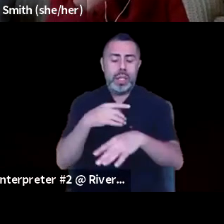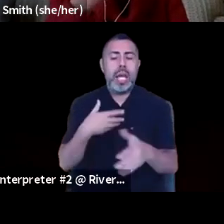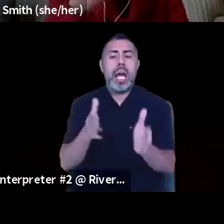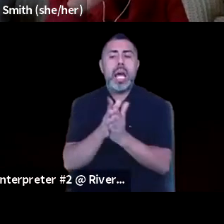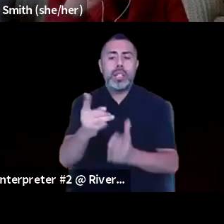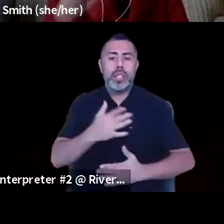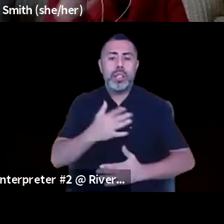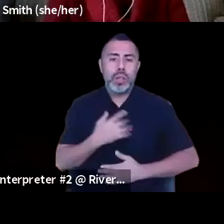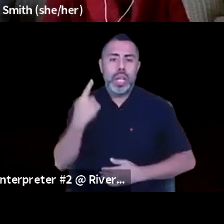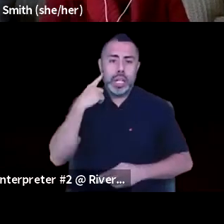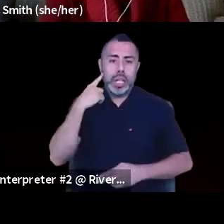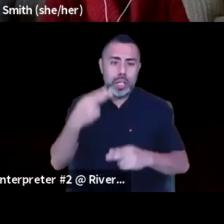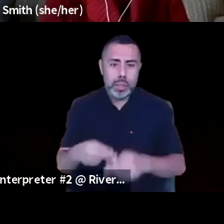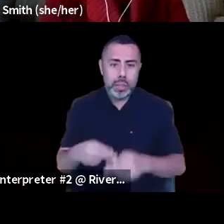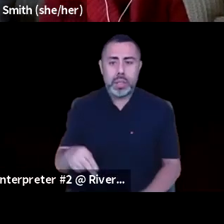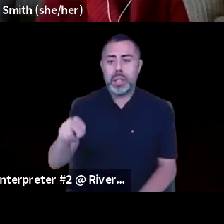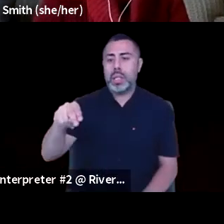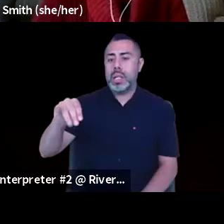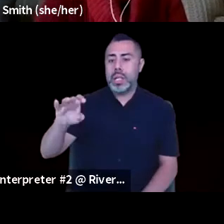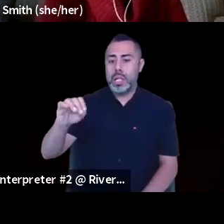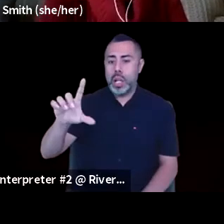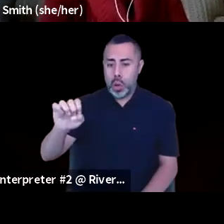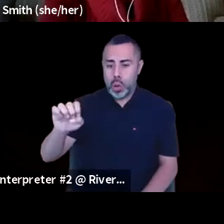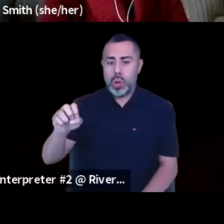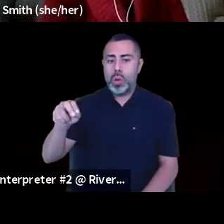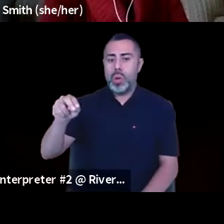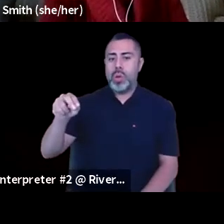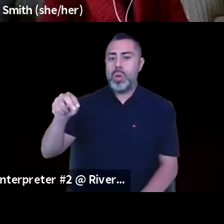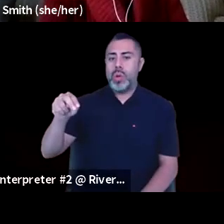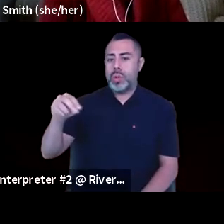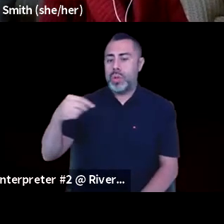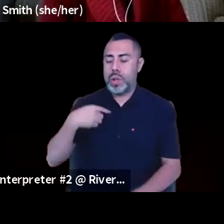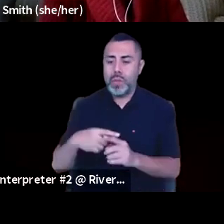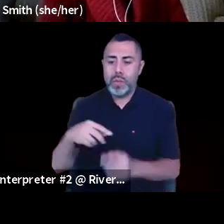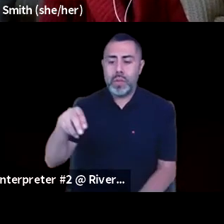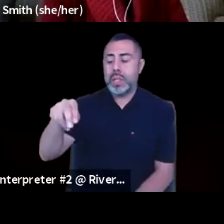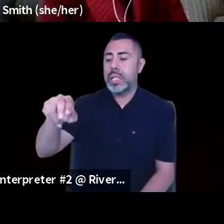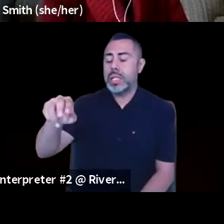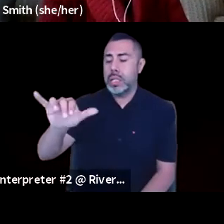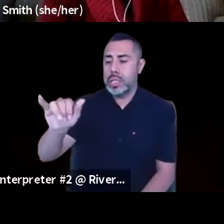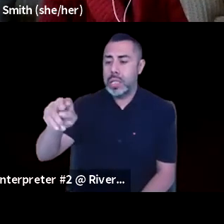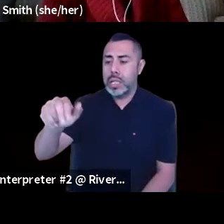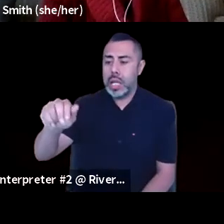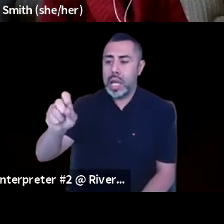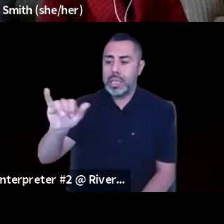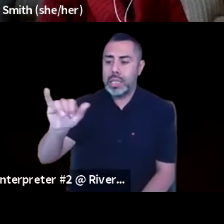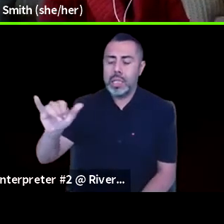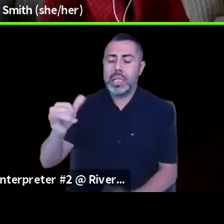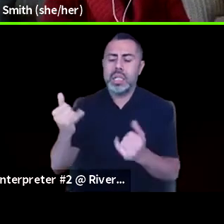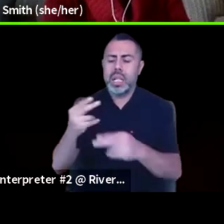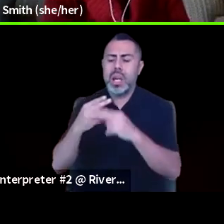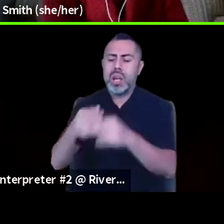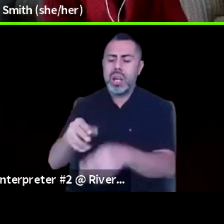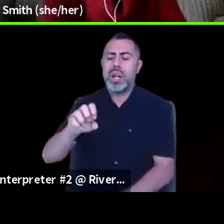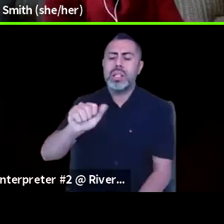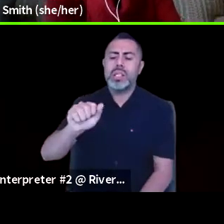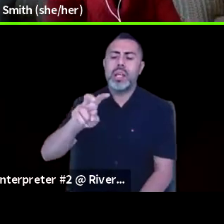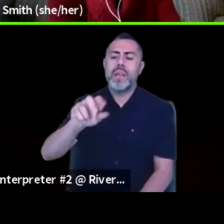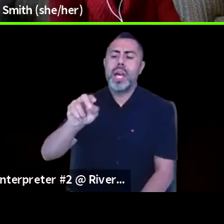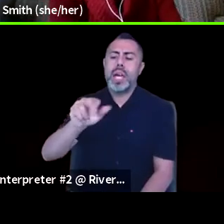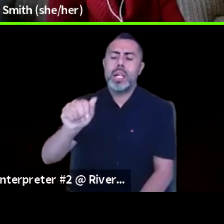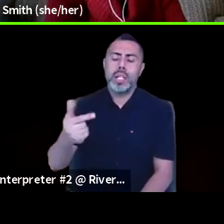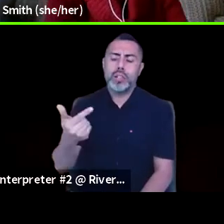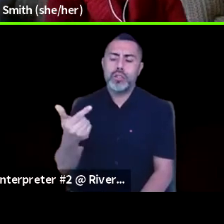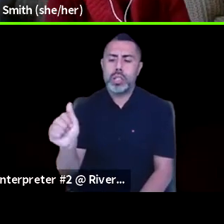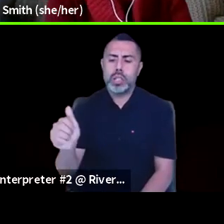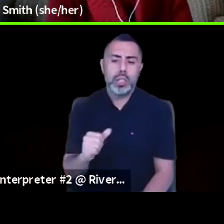I, Nicole, am calling in from Yamasee and Muscogee lands, known as Savannah, Georgia. I'm Amy